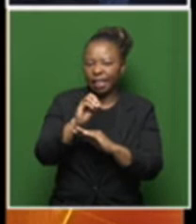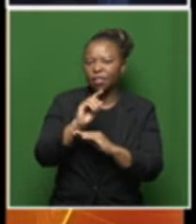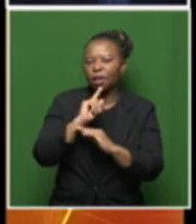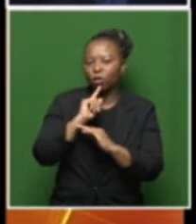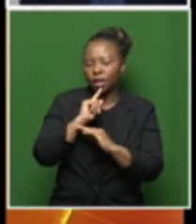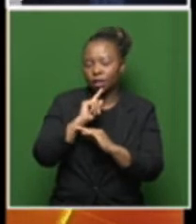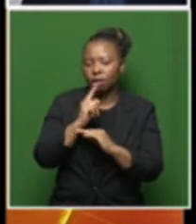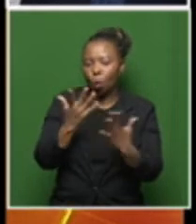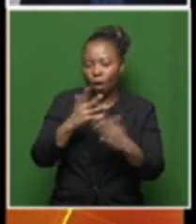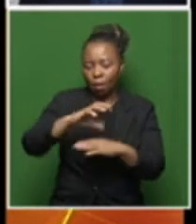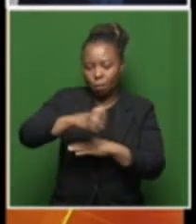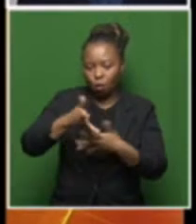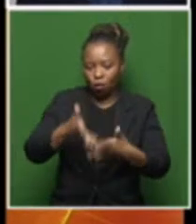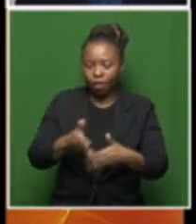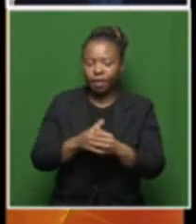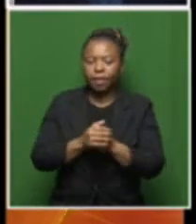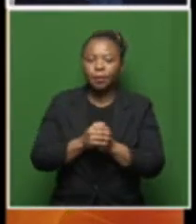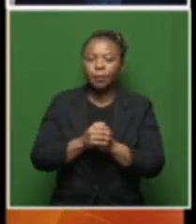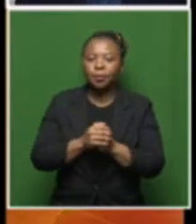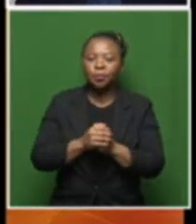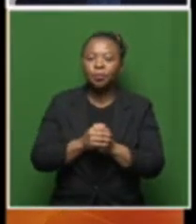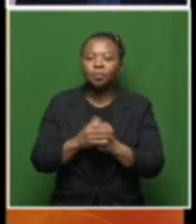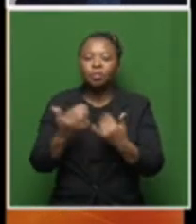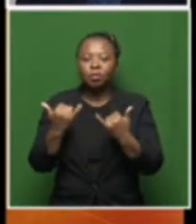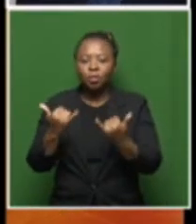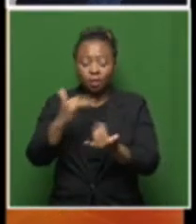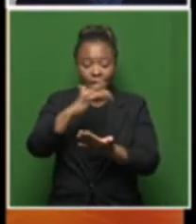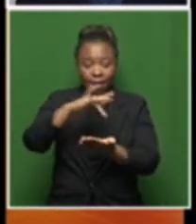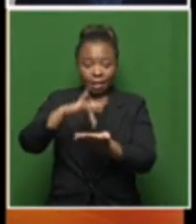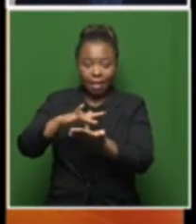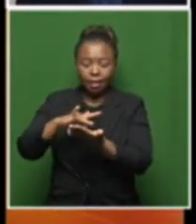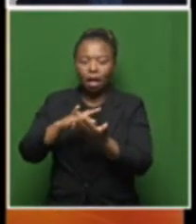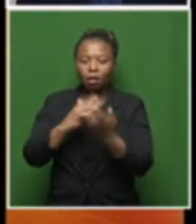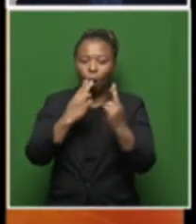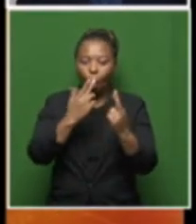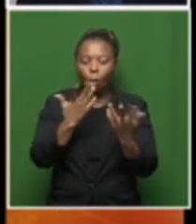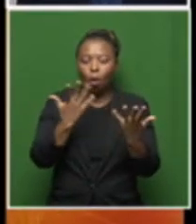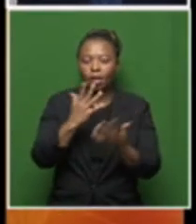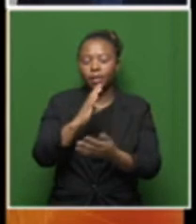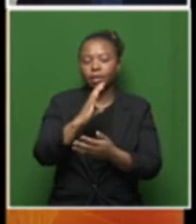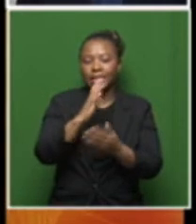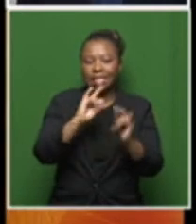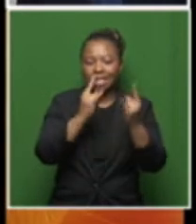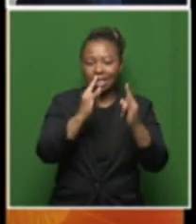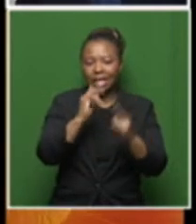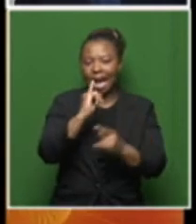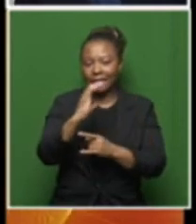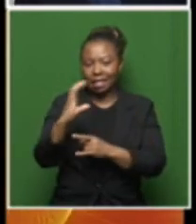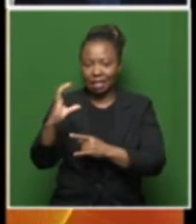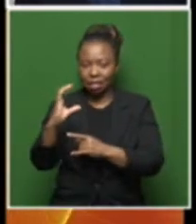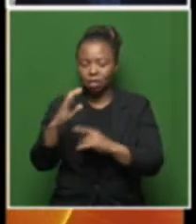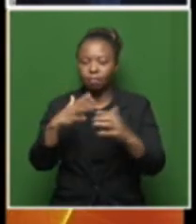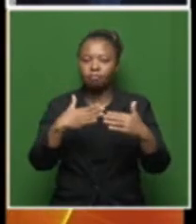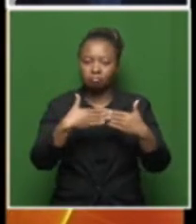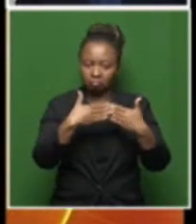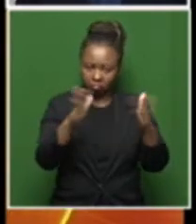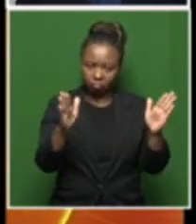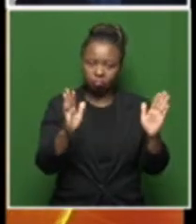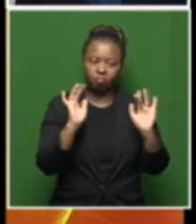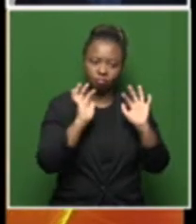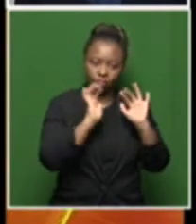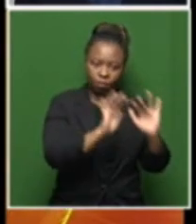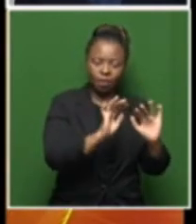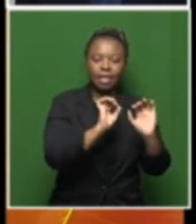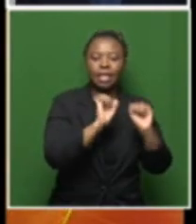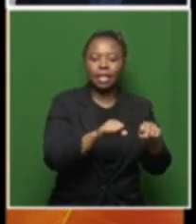province. We've also opened Vaccination Center of Hope at the CTICC earlier this week. And this has the